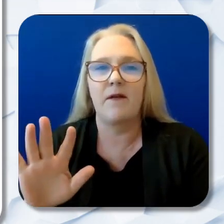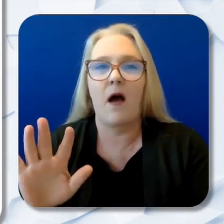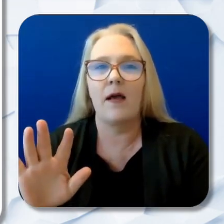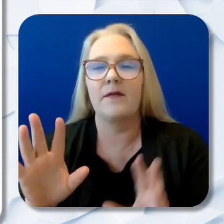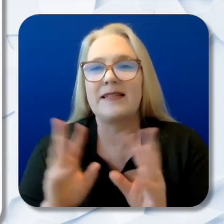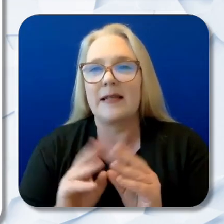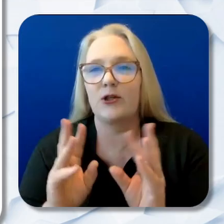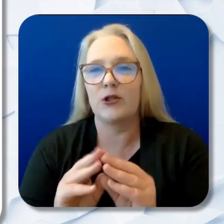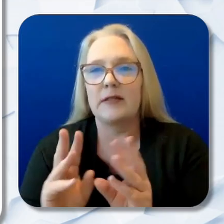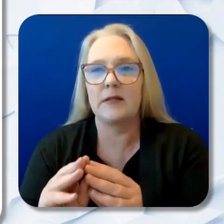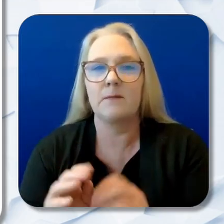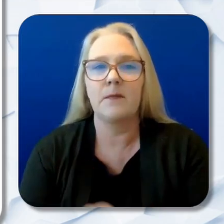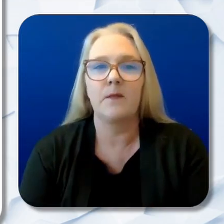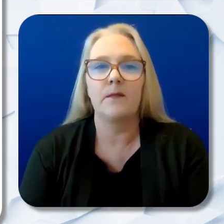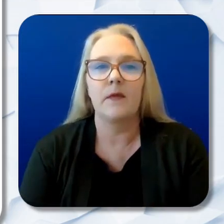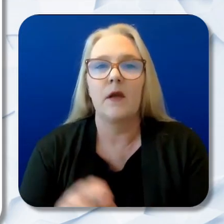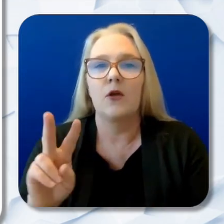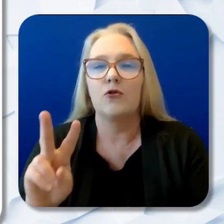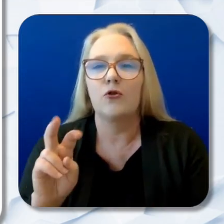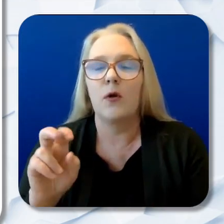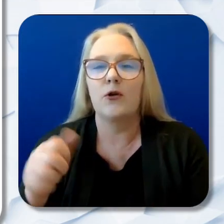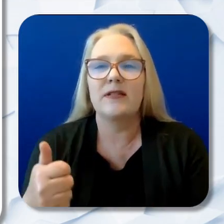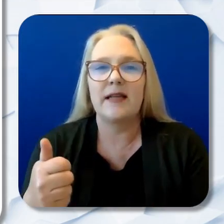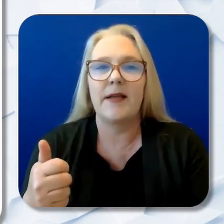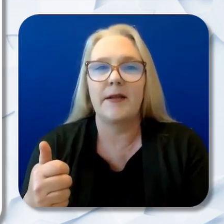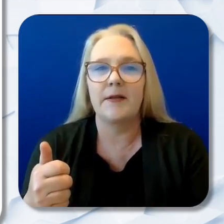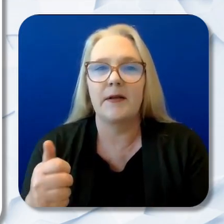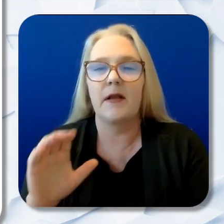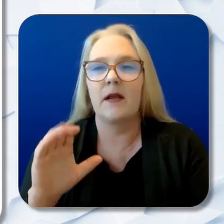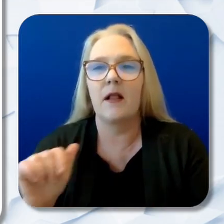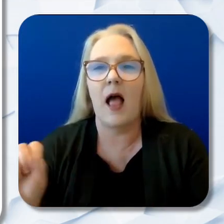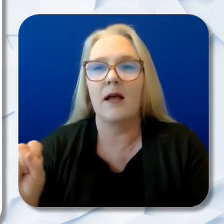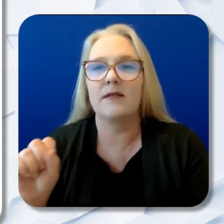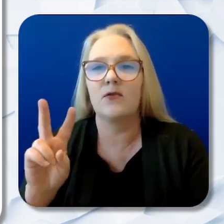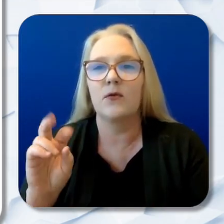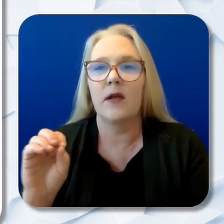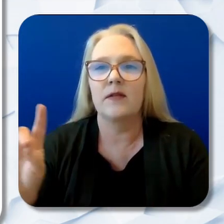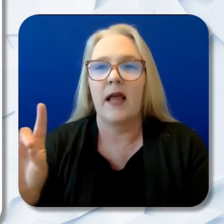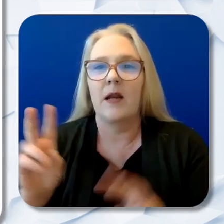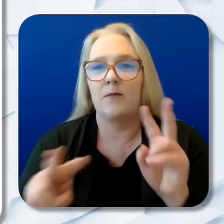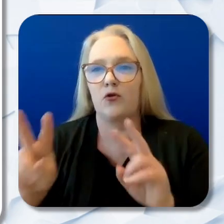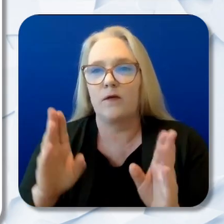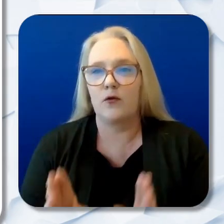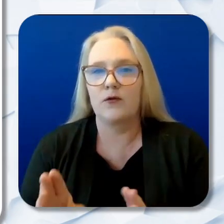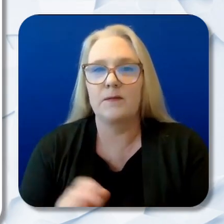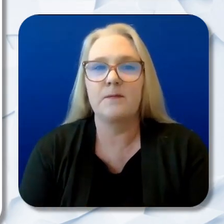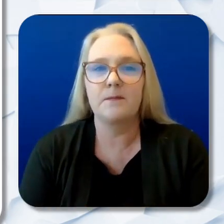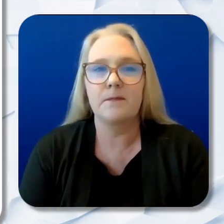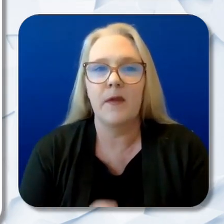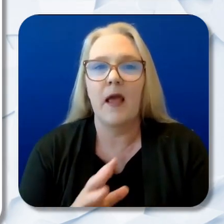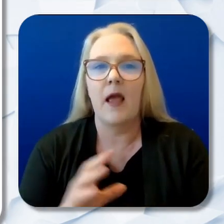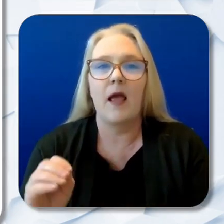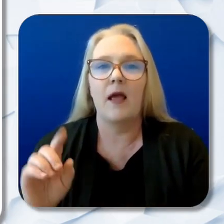3,275 sessions. We have 210 Class 2008 observers